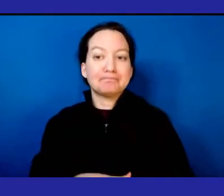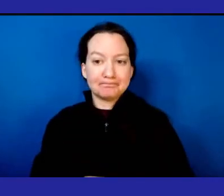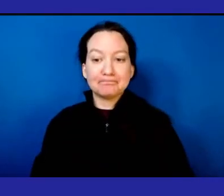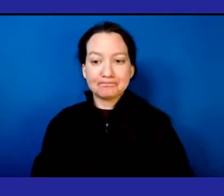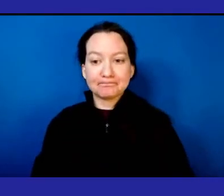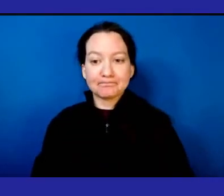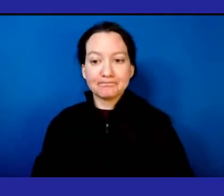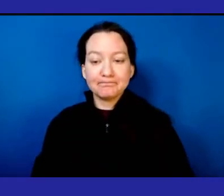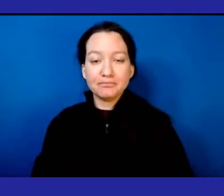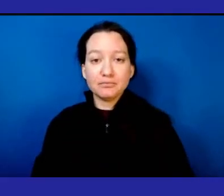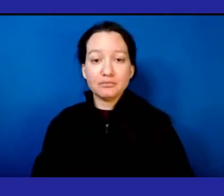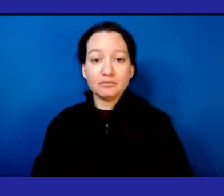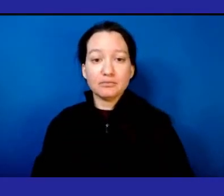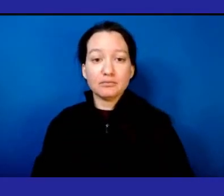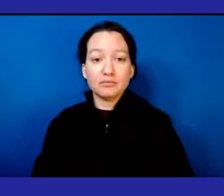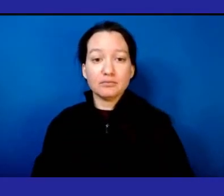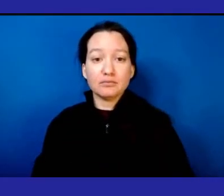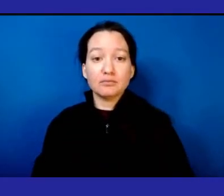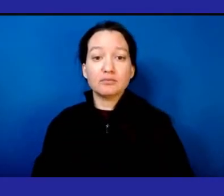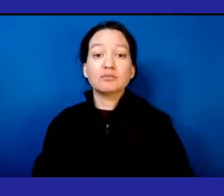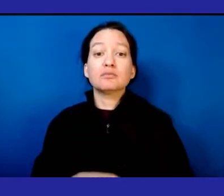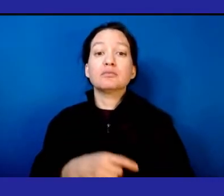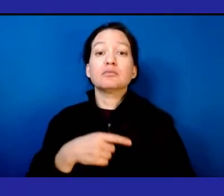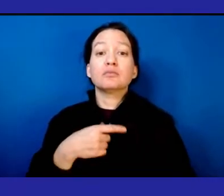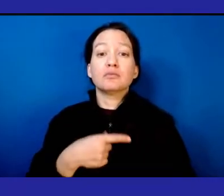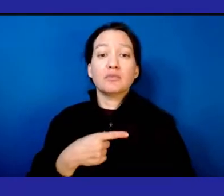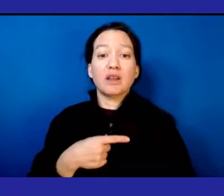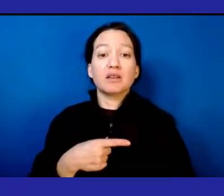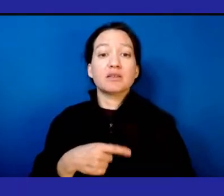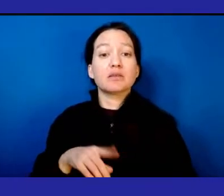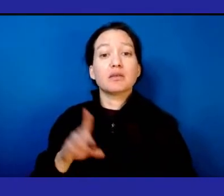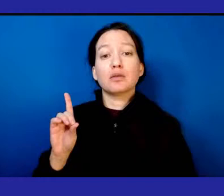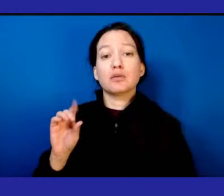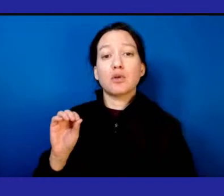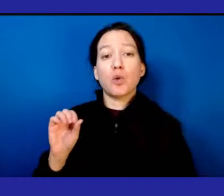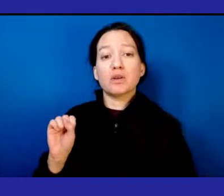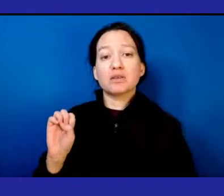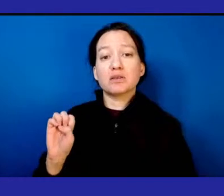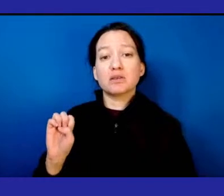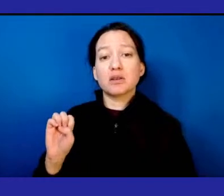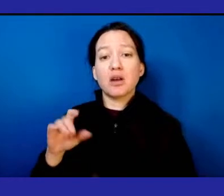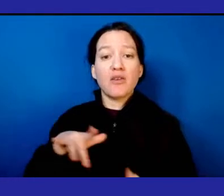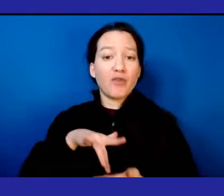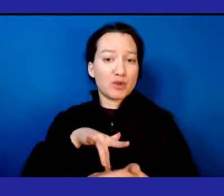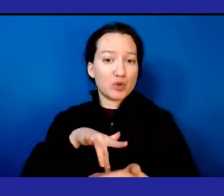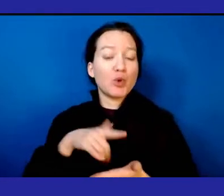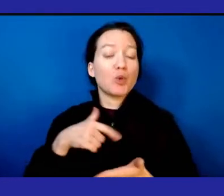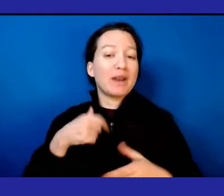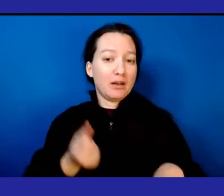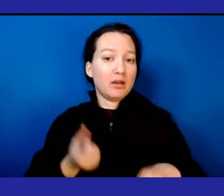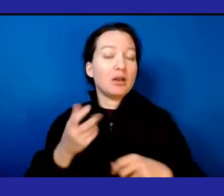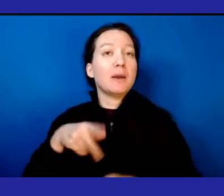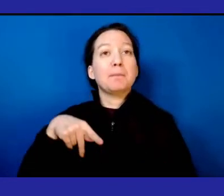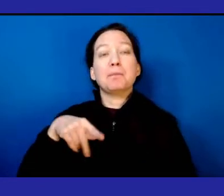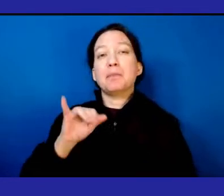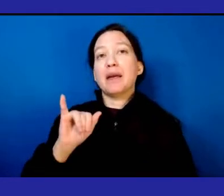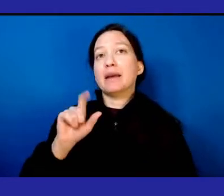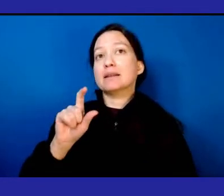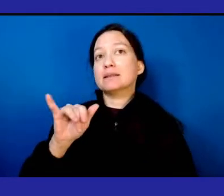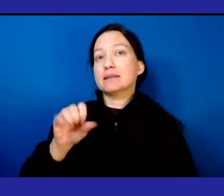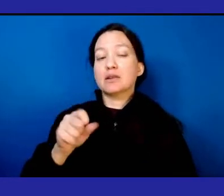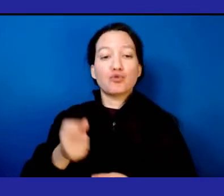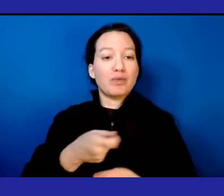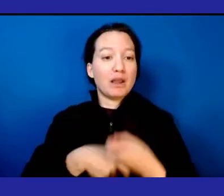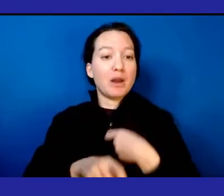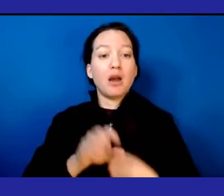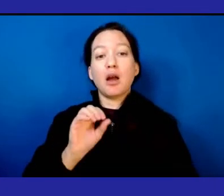For this dose pharmaceuticals, we also eliminated Pyxis and replaced it with